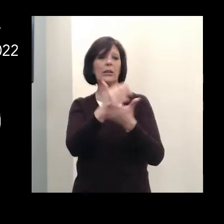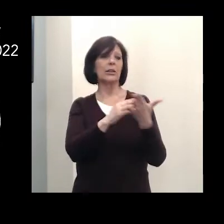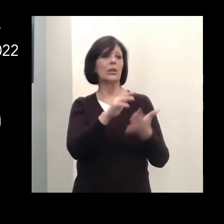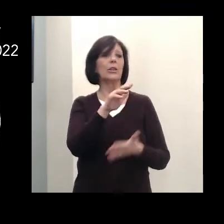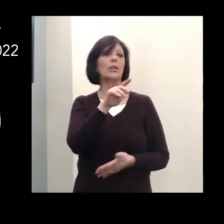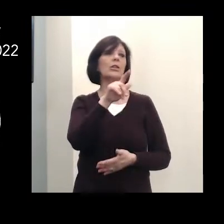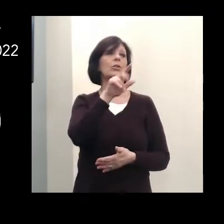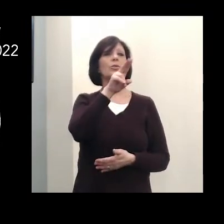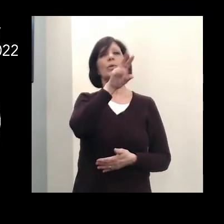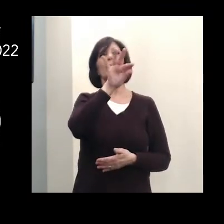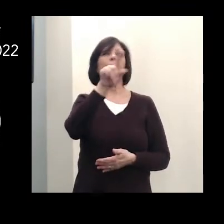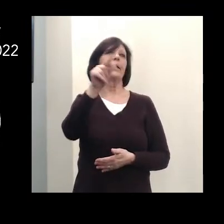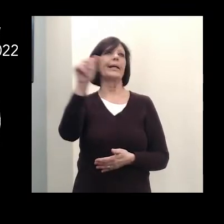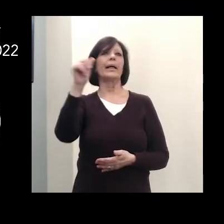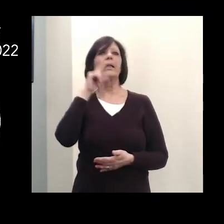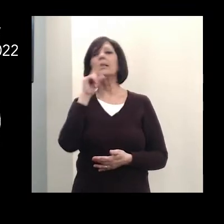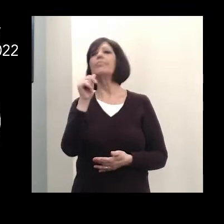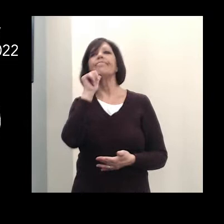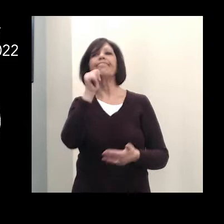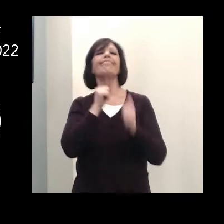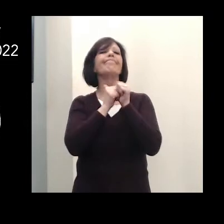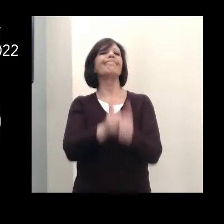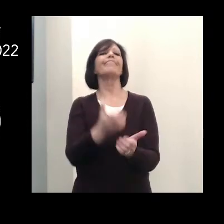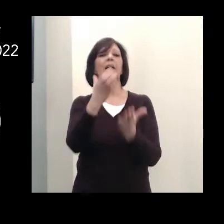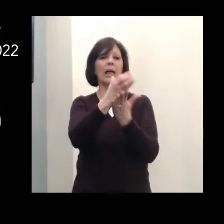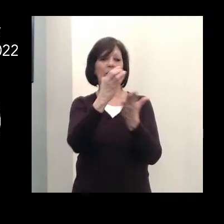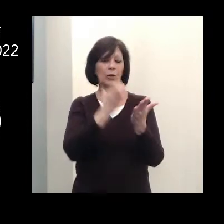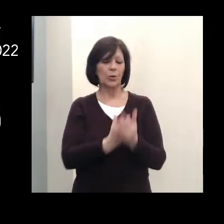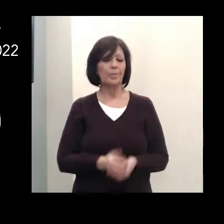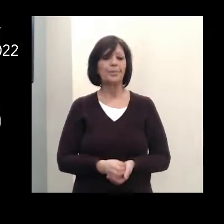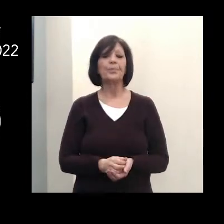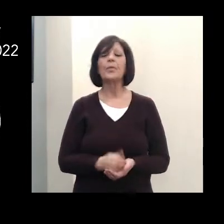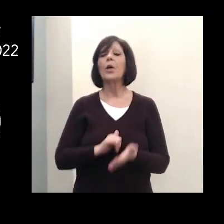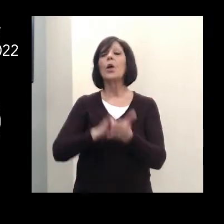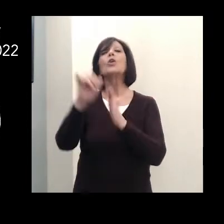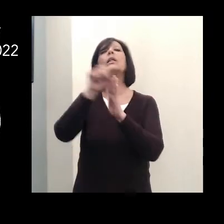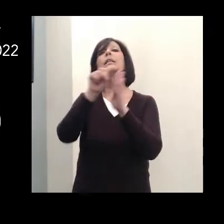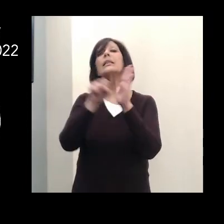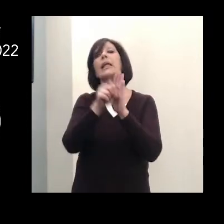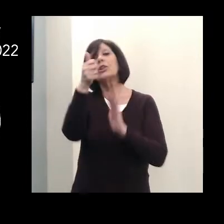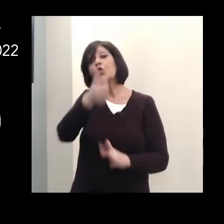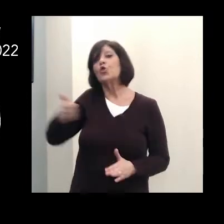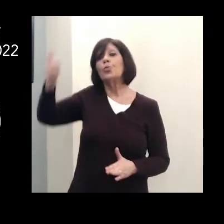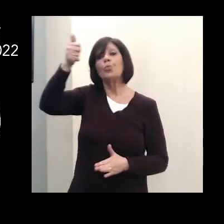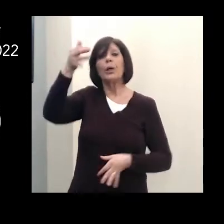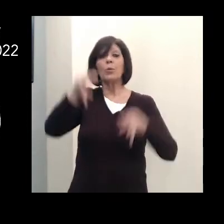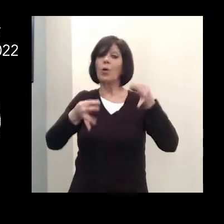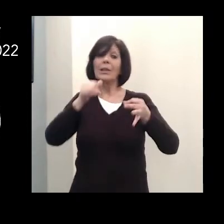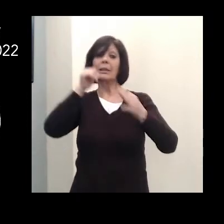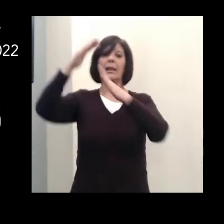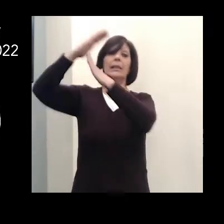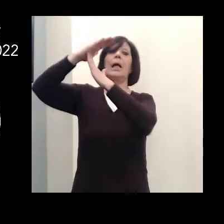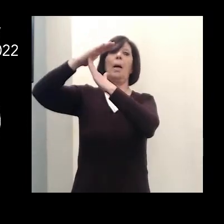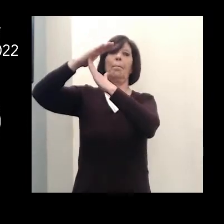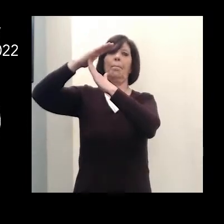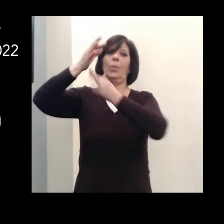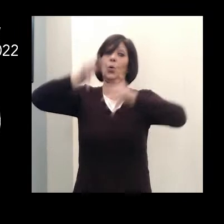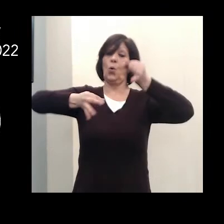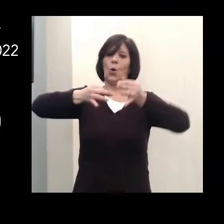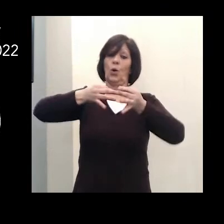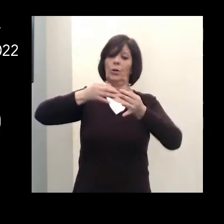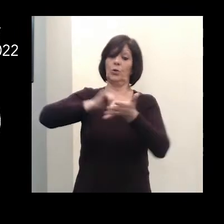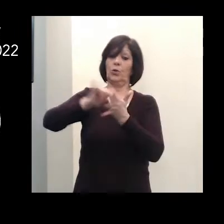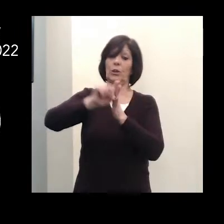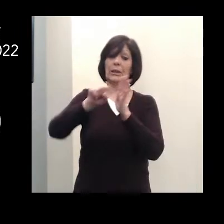unconstitutional. The New York State Supreme Court, just for people's knowledge, is not the highest court in New York State. It is actually the lowest